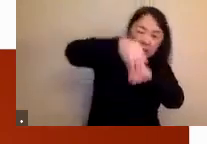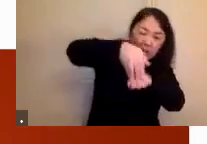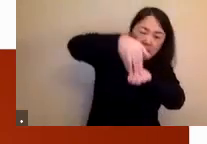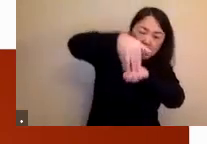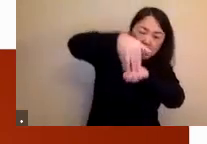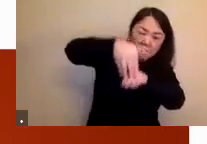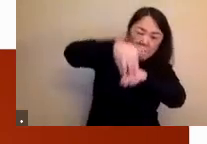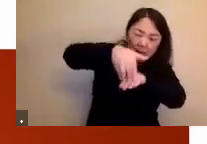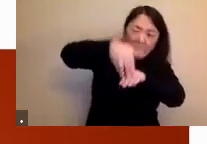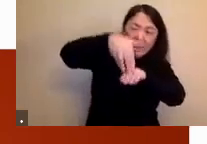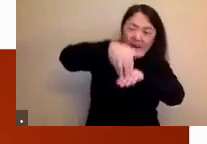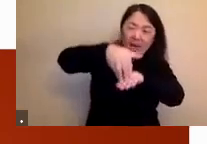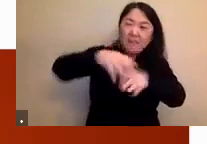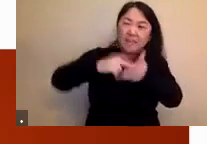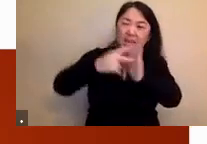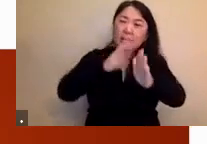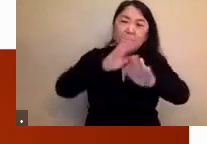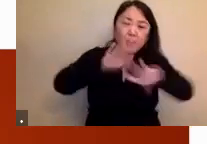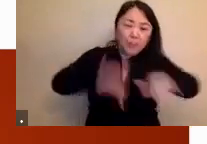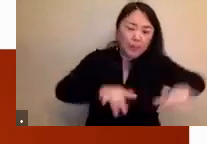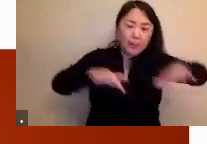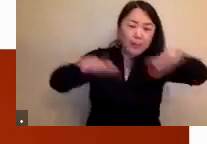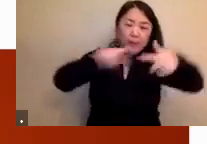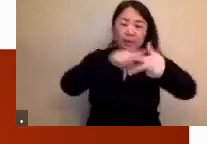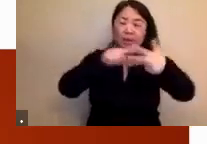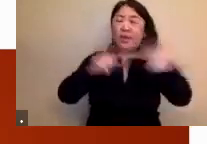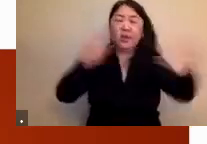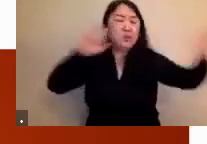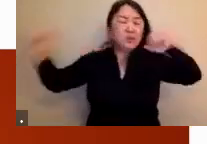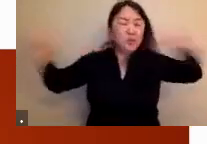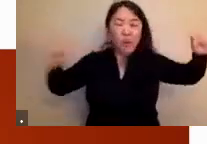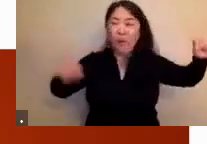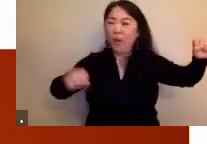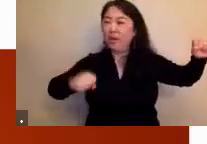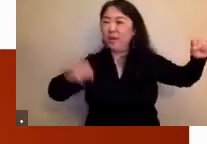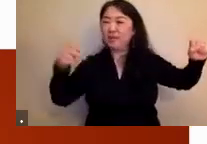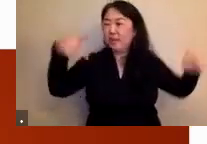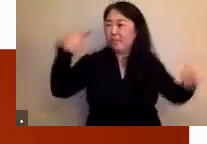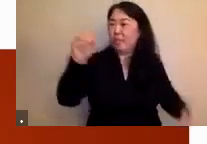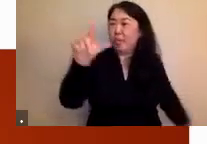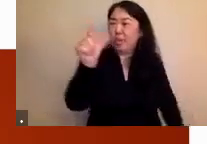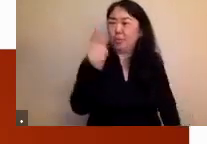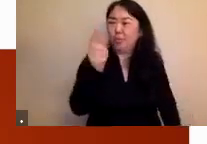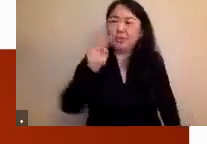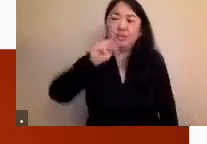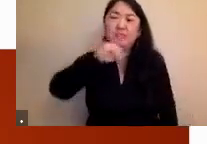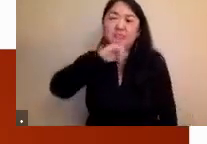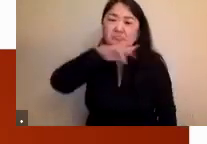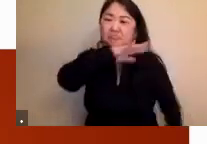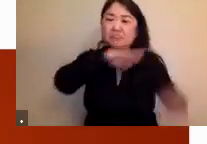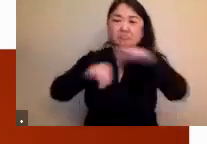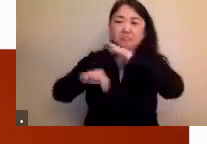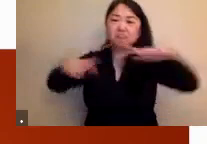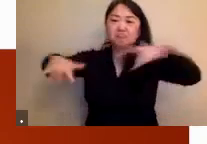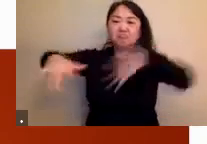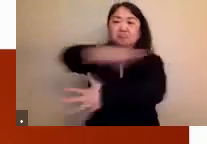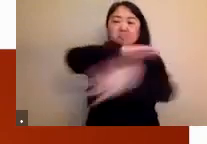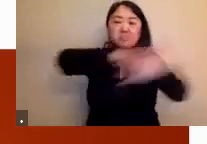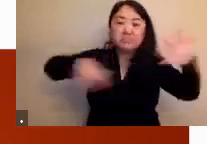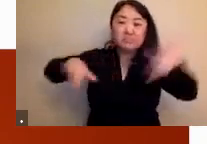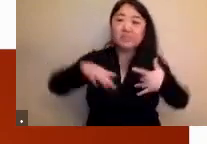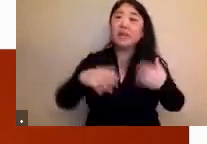noise pollution, health impacts. We know that many communities now have a culture of